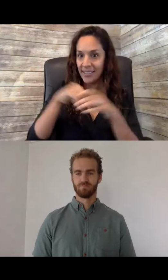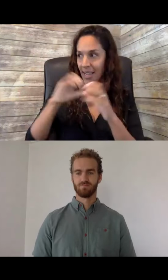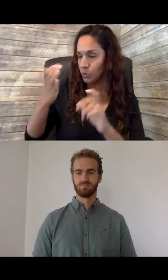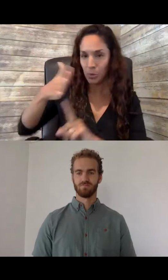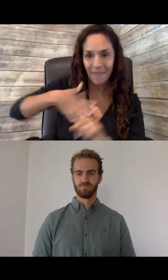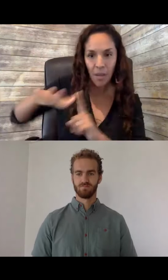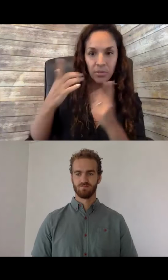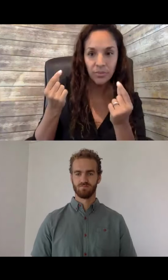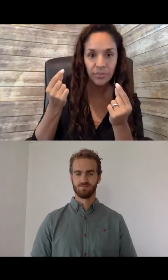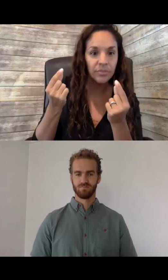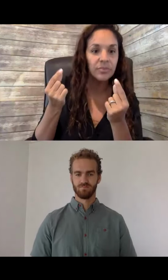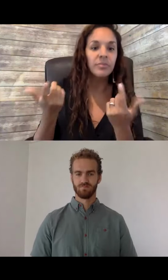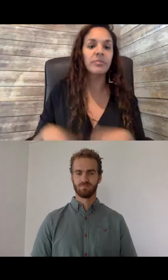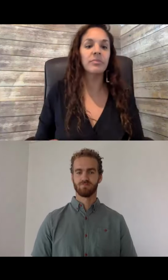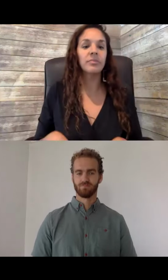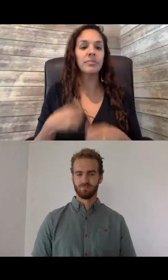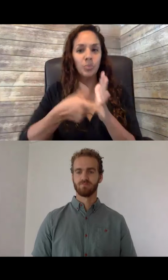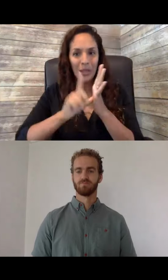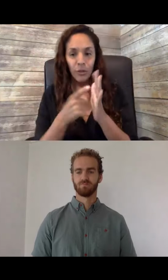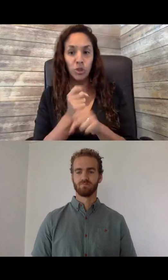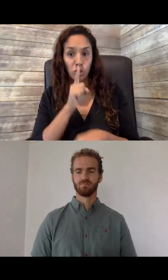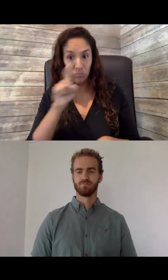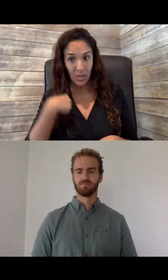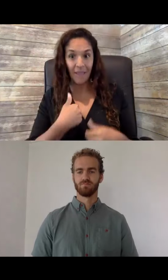How are you using this inclusive approach in the classroom environment?